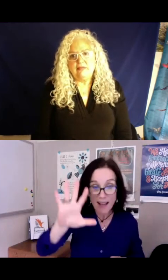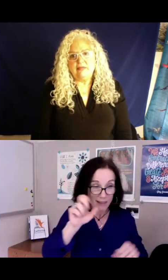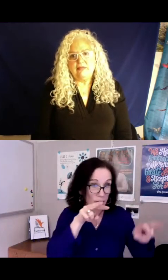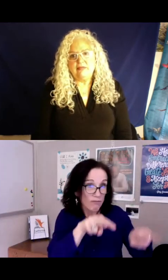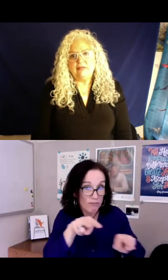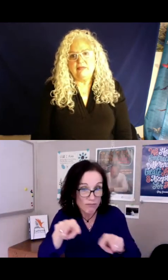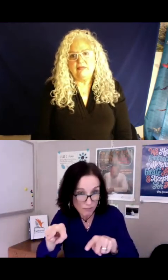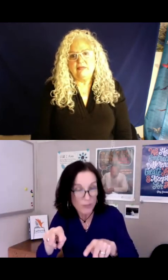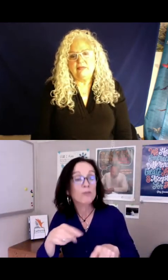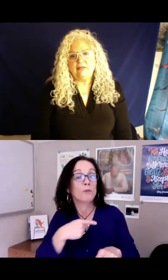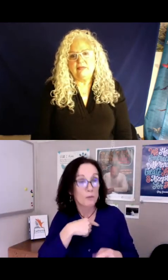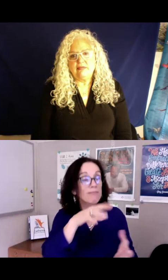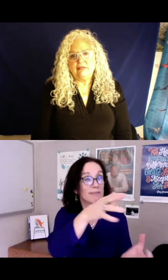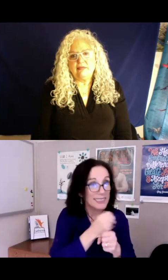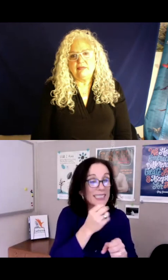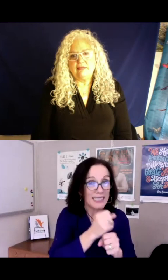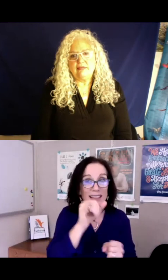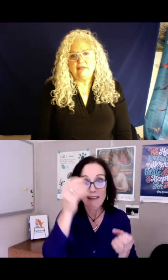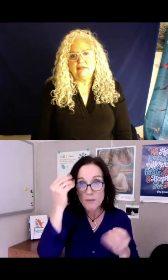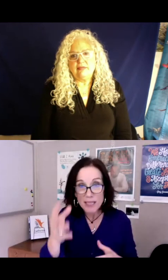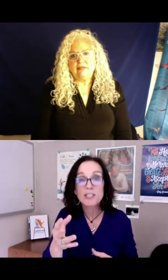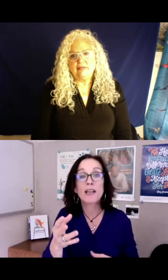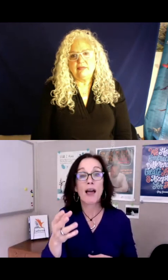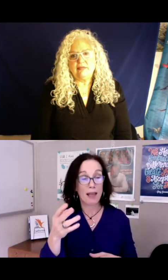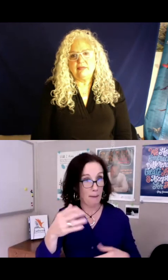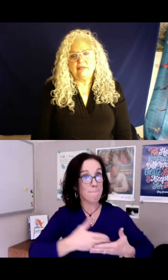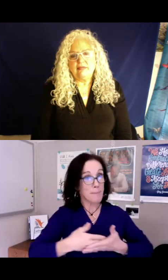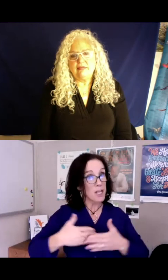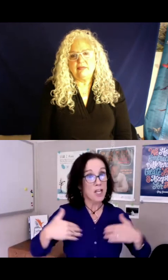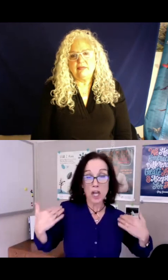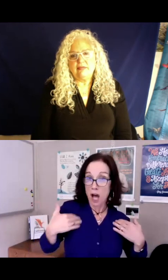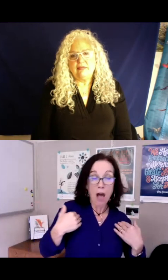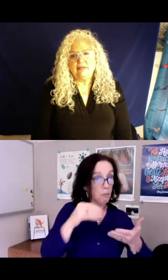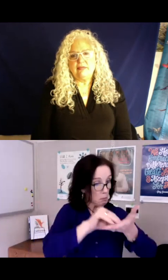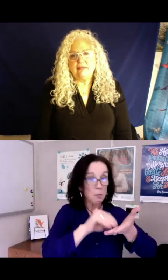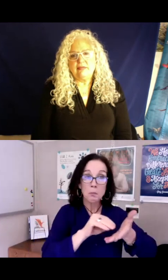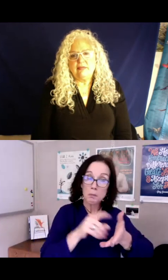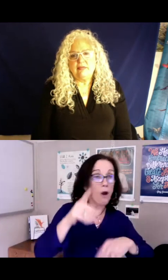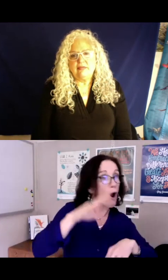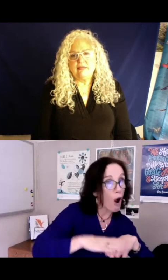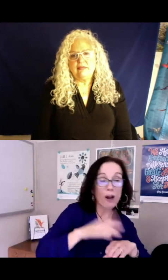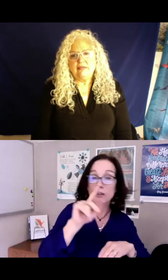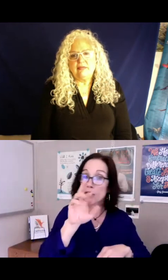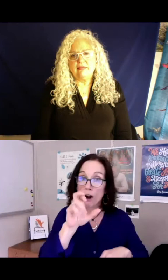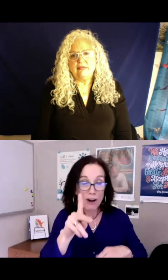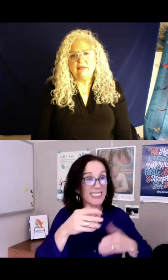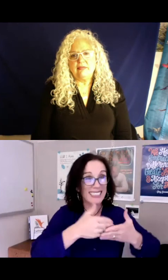for the babies ages 0 to 5, and getting those observations and that information. And the babies,